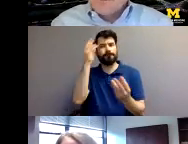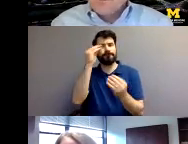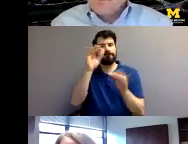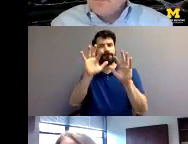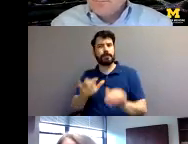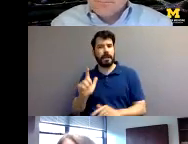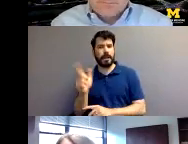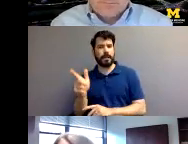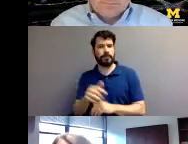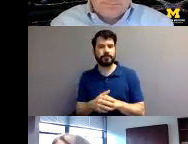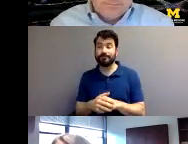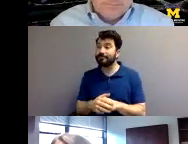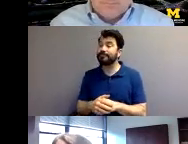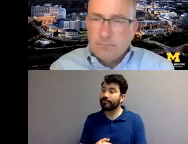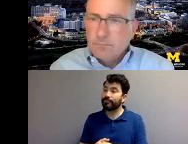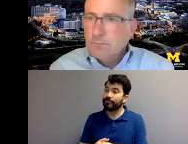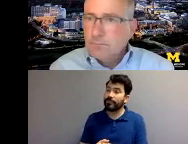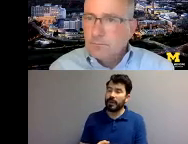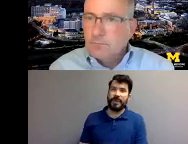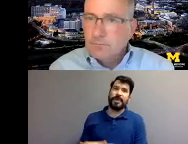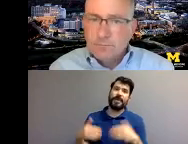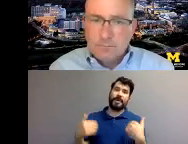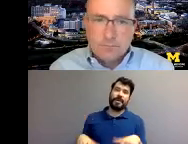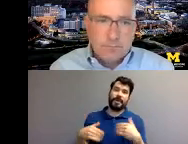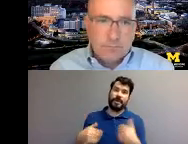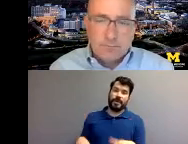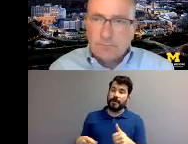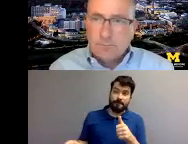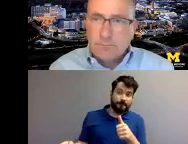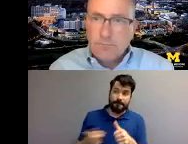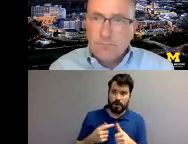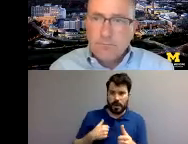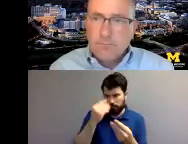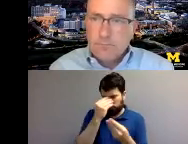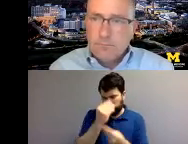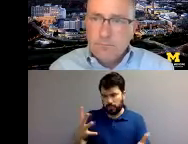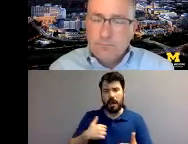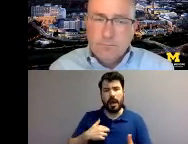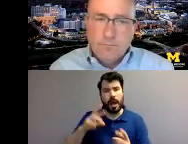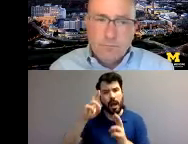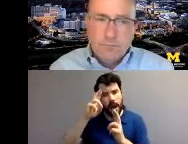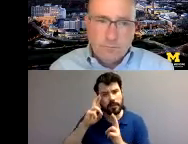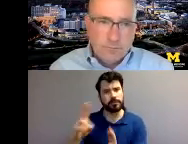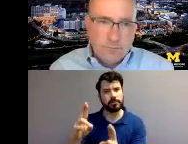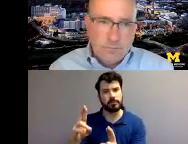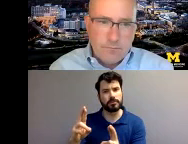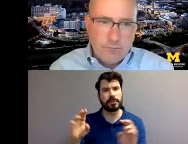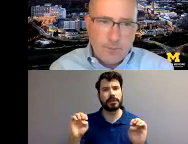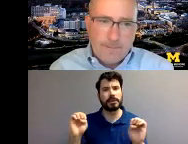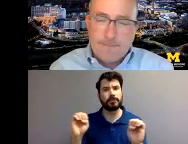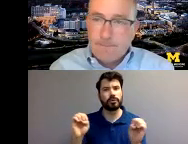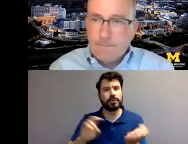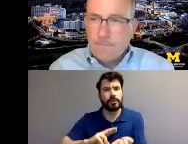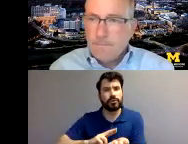sure. First of all, I have the utmost respect for our emergency room nurses. It has been an extremely challenging time